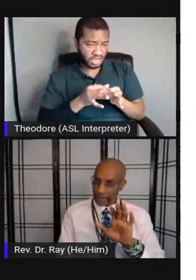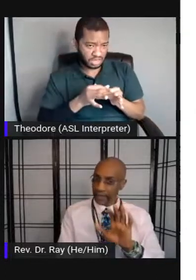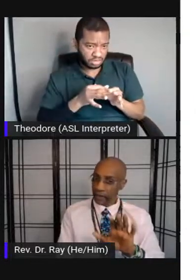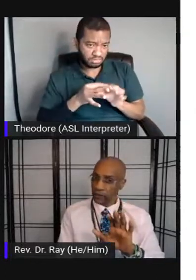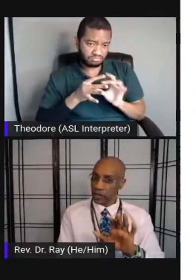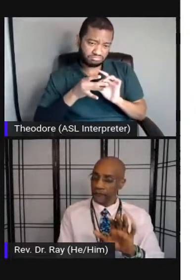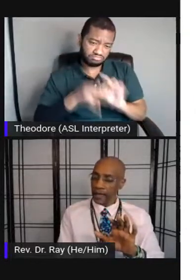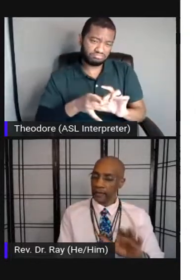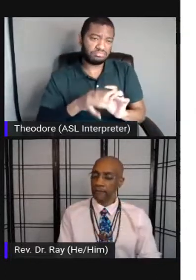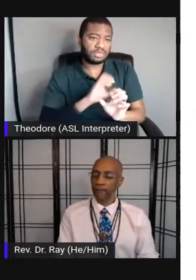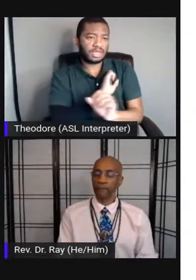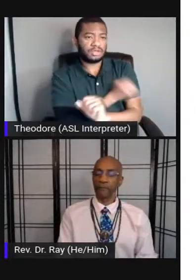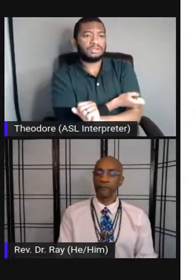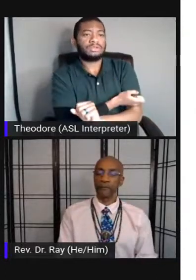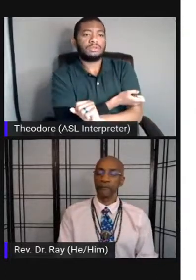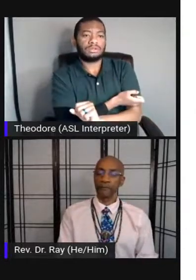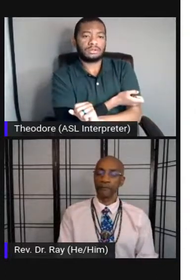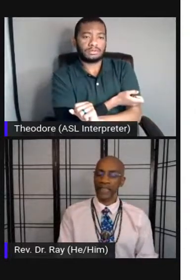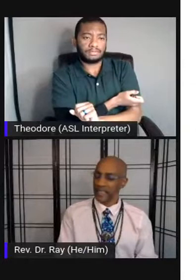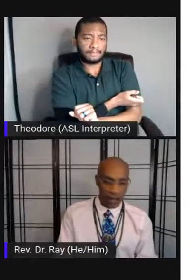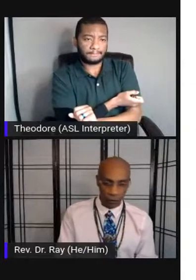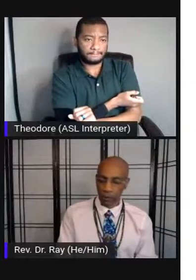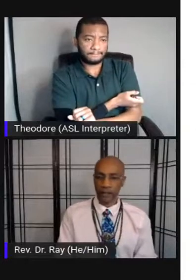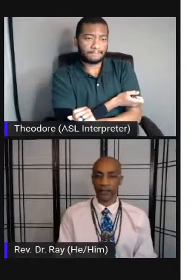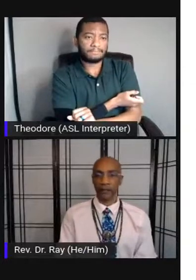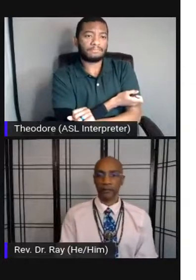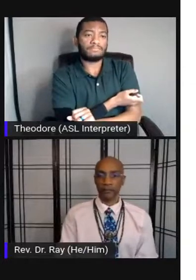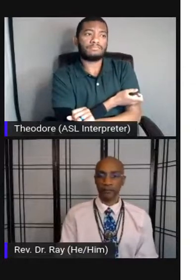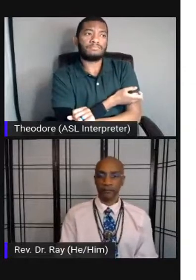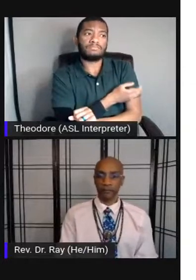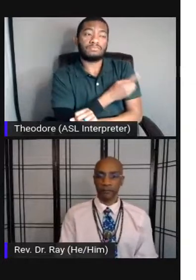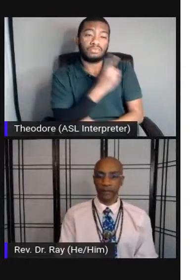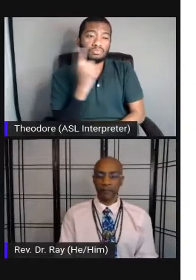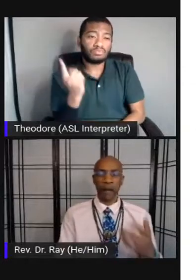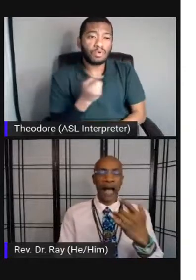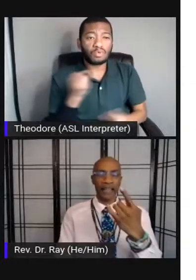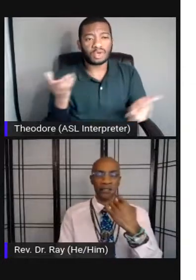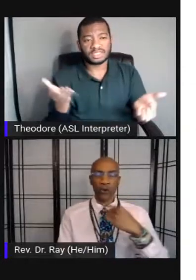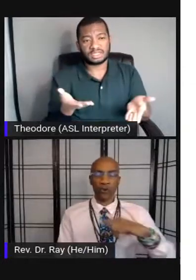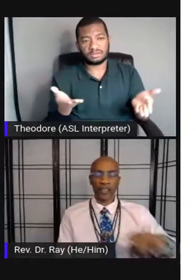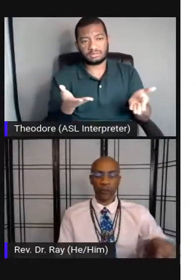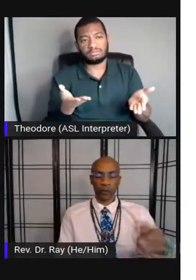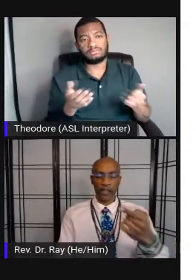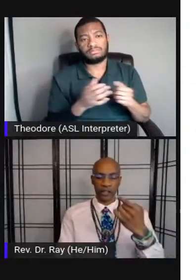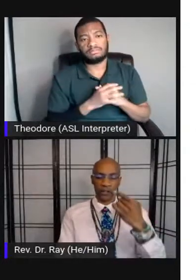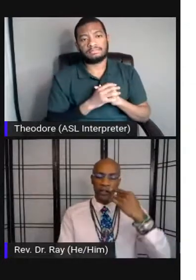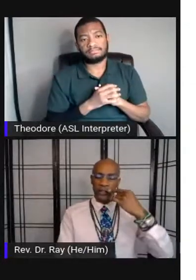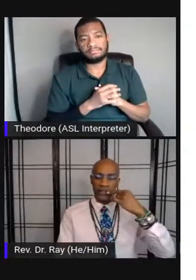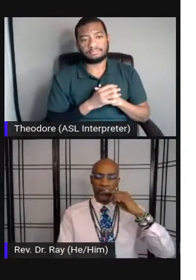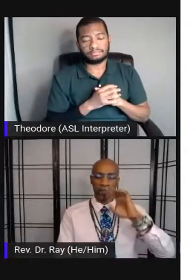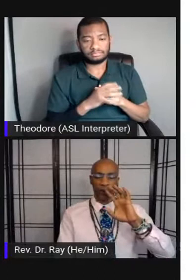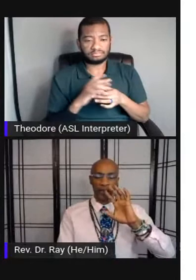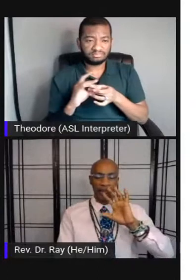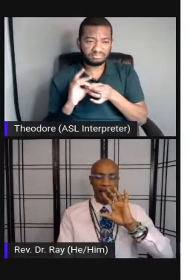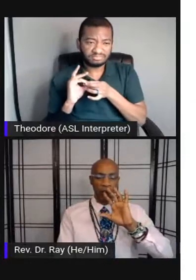the binding energy of faith is ever present. It binds respiration to